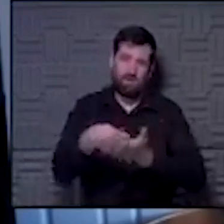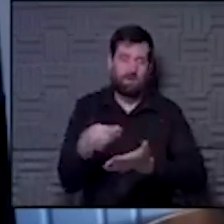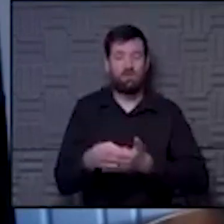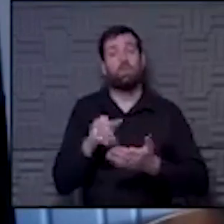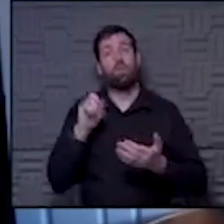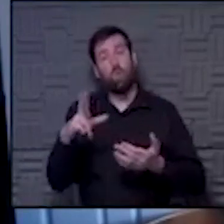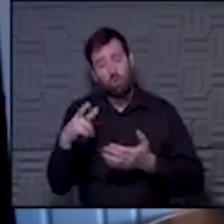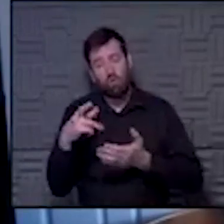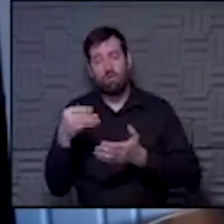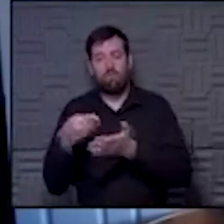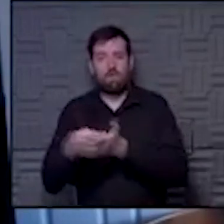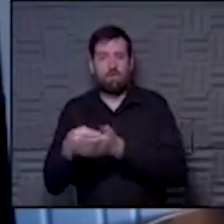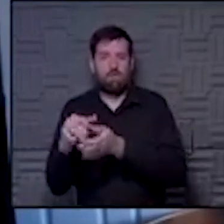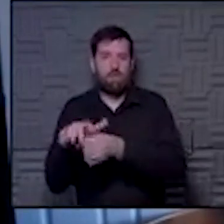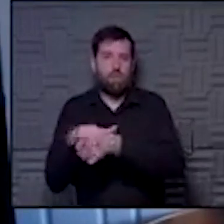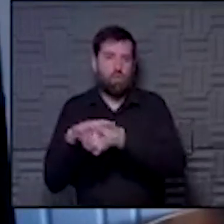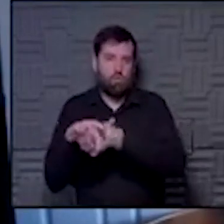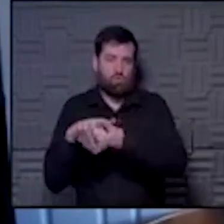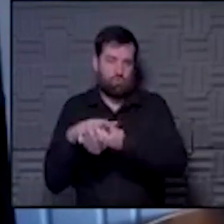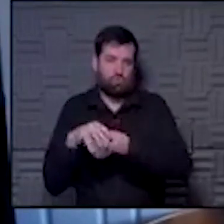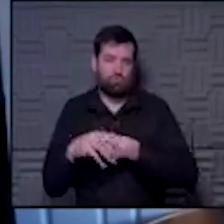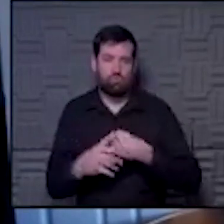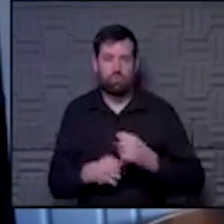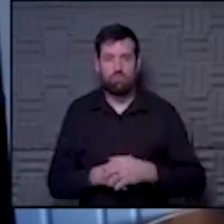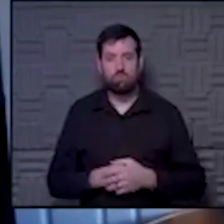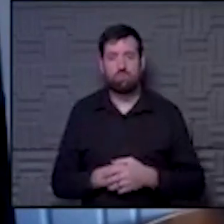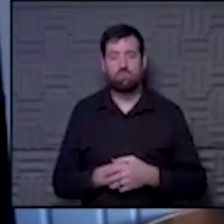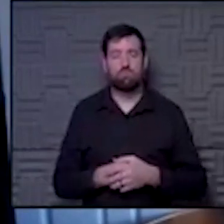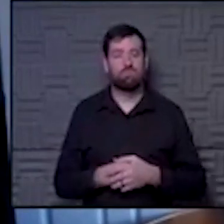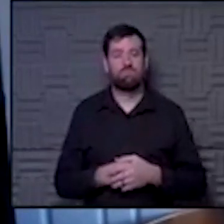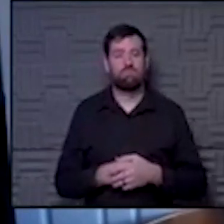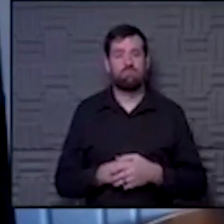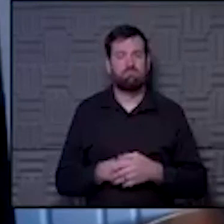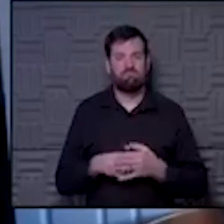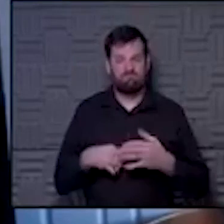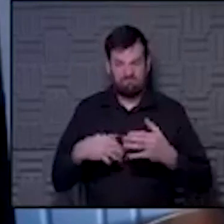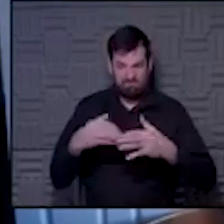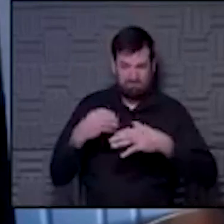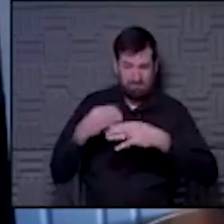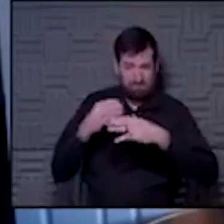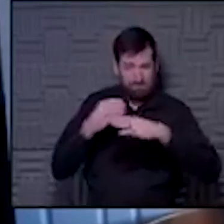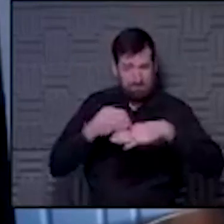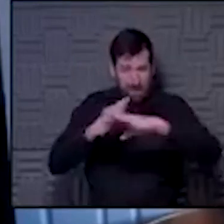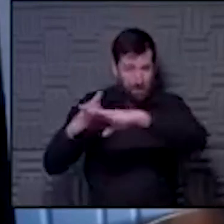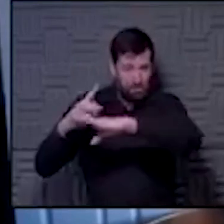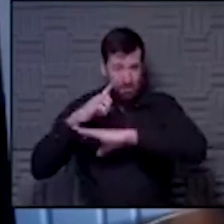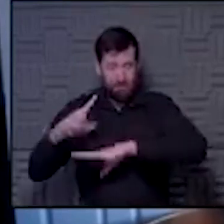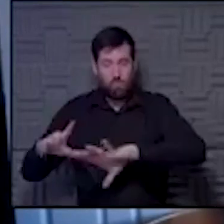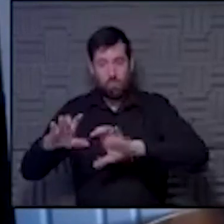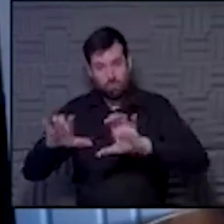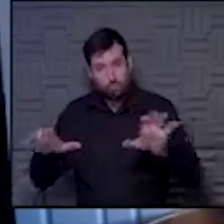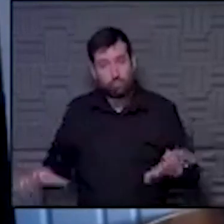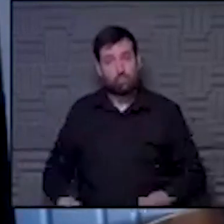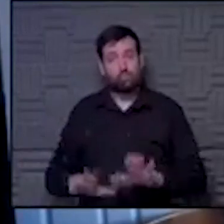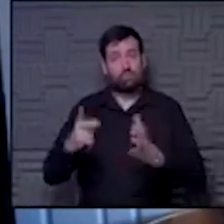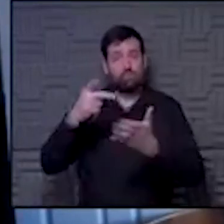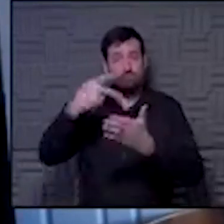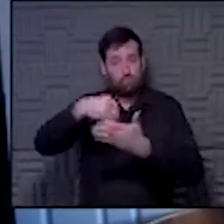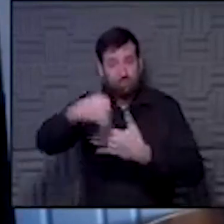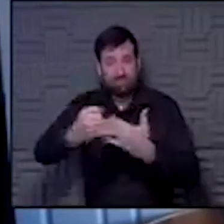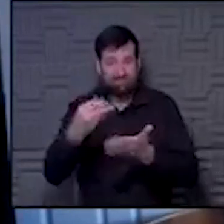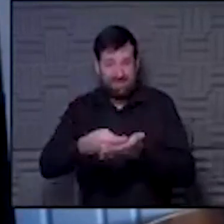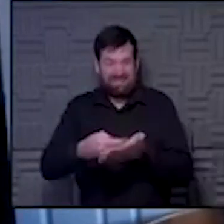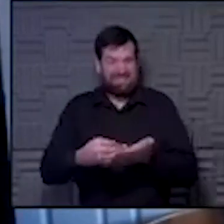being funded through local sources. We didn't want money to be a barrier to the implementation of an action project, but we